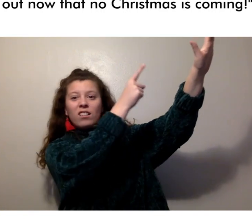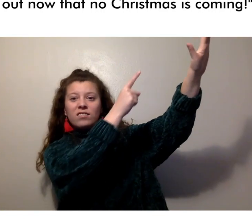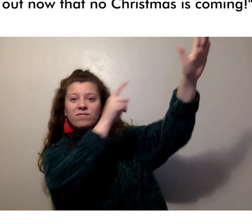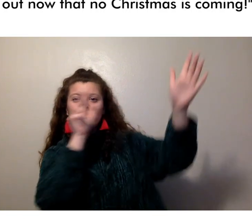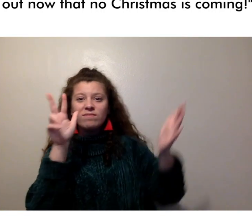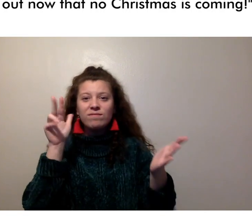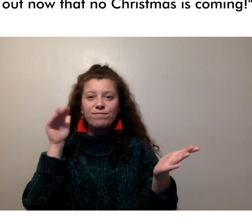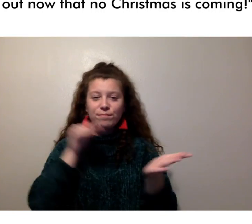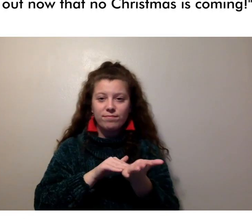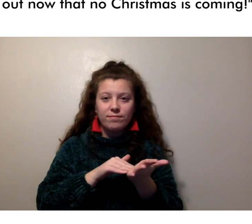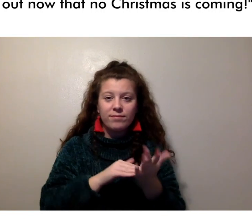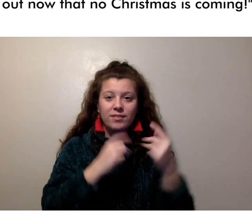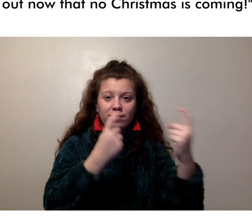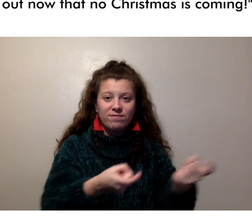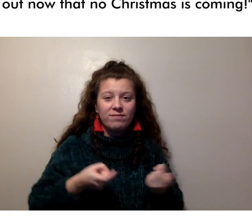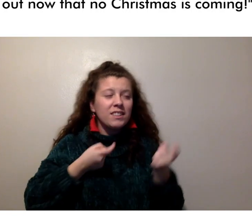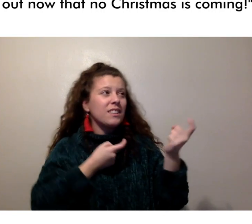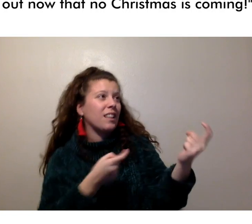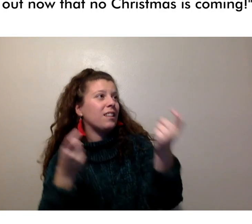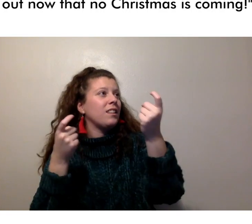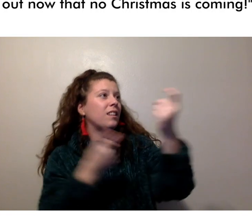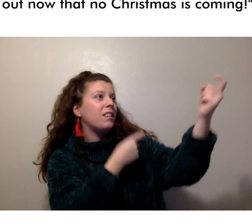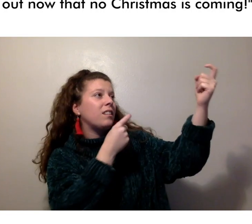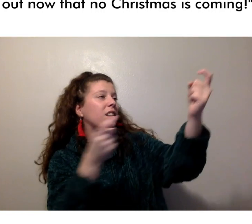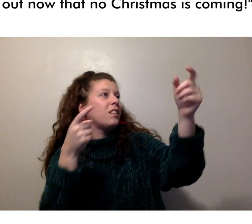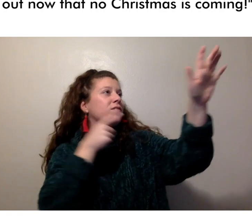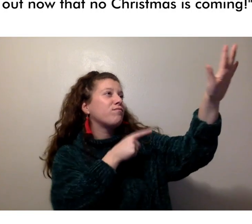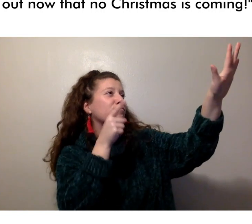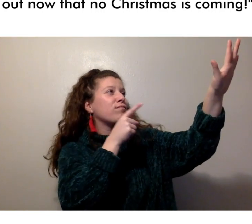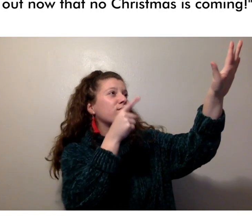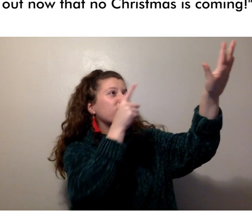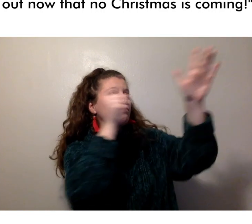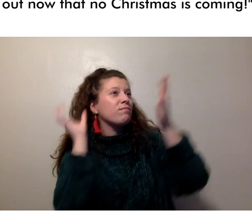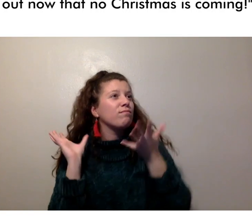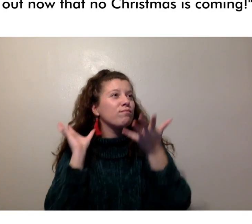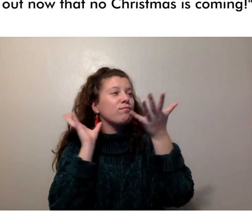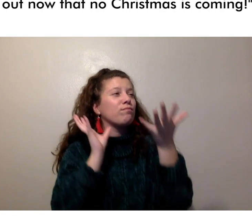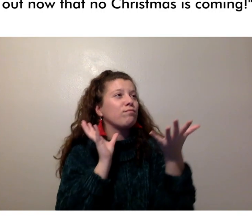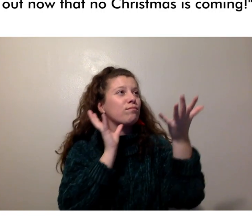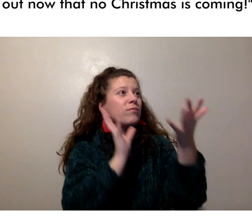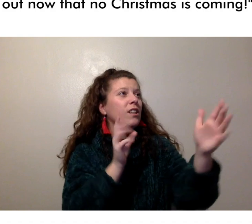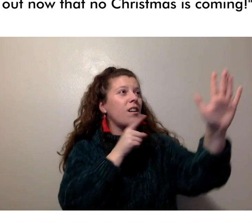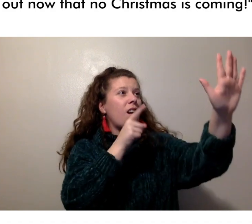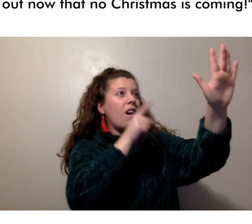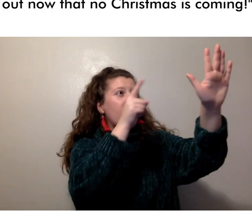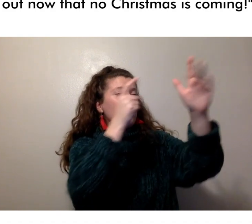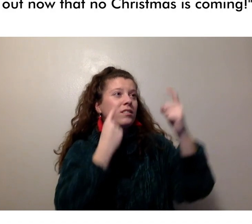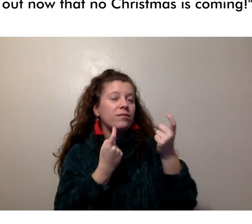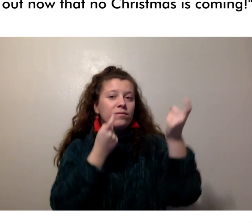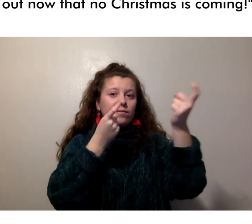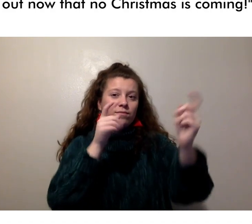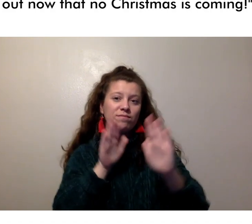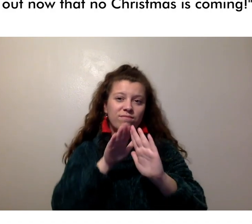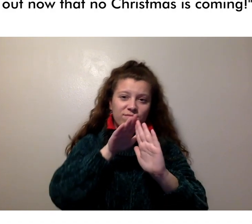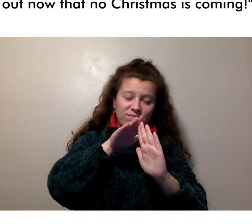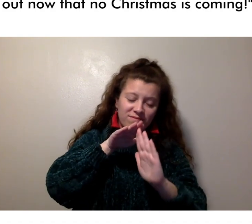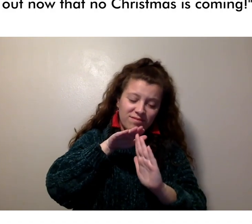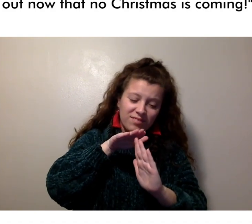3,000 feet up the side of Mount Crumpet, he rode with his load to the tip-top to dump it.